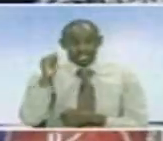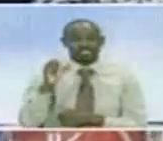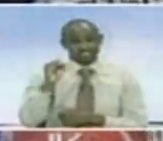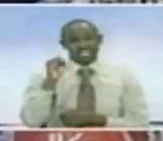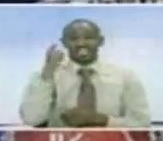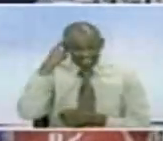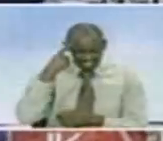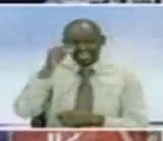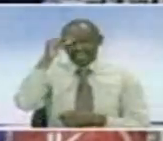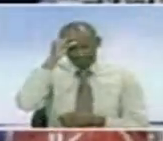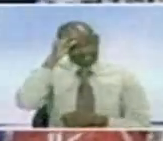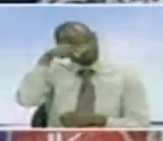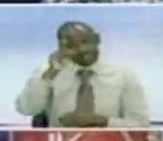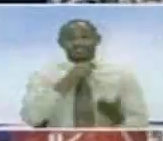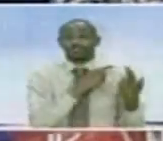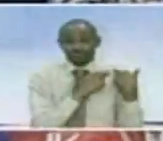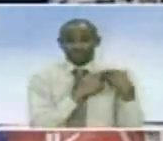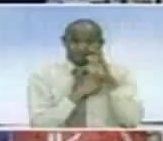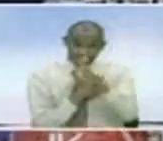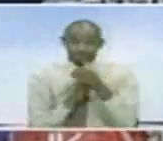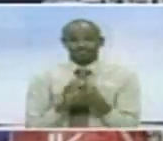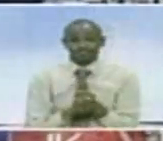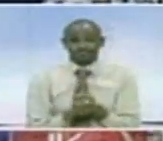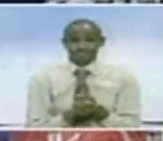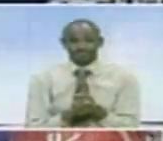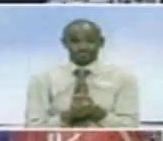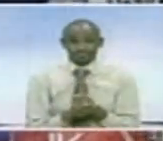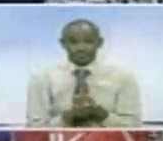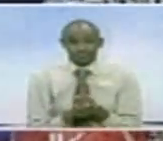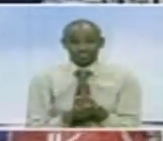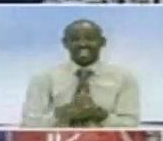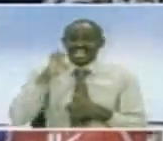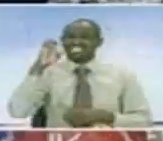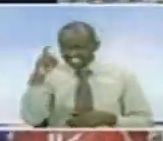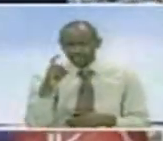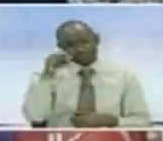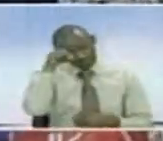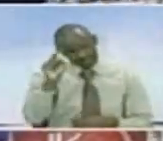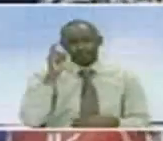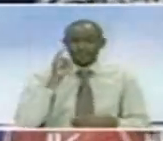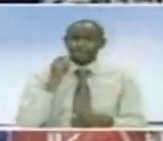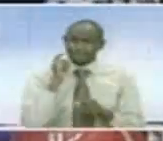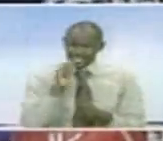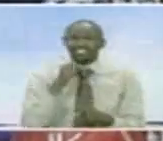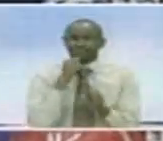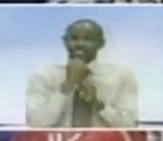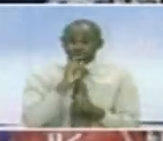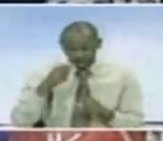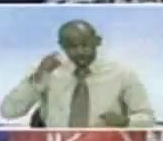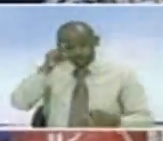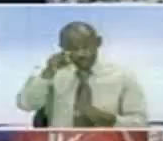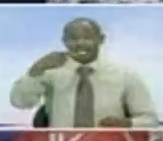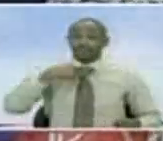the government of the day. It's up to the executive to reassure you and me of